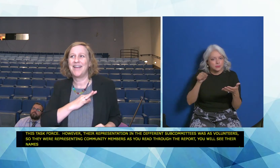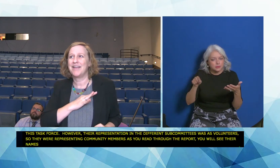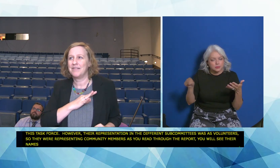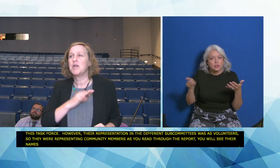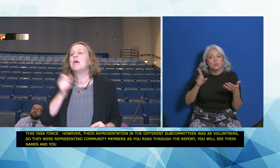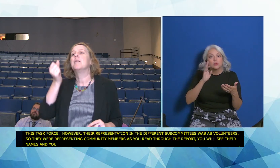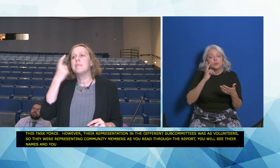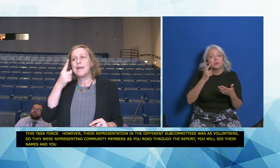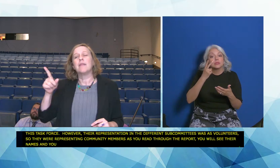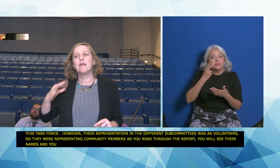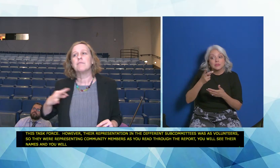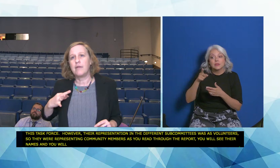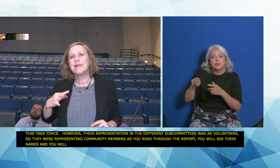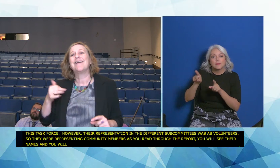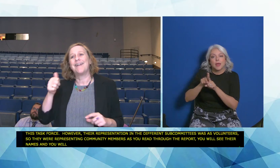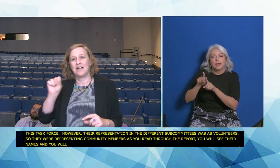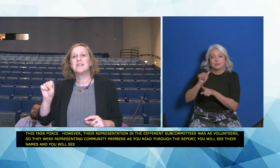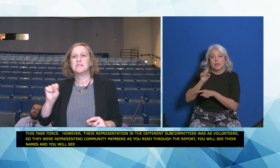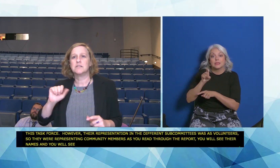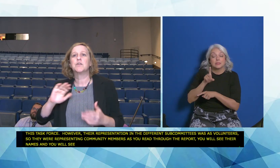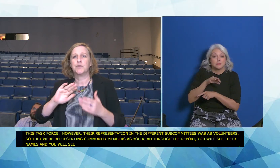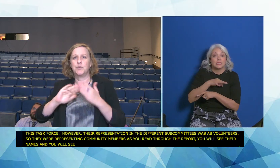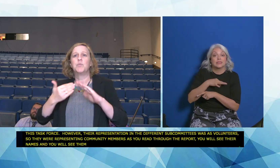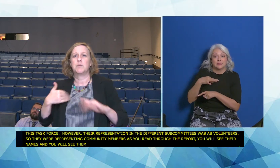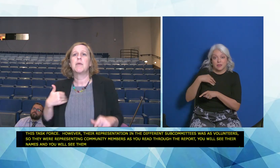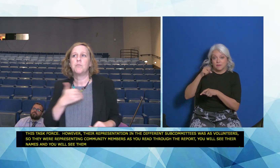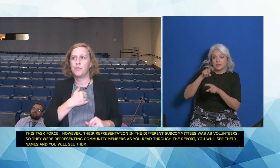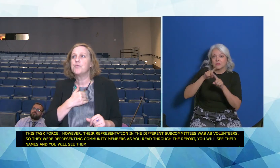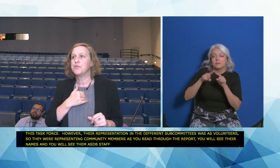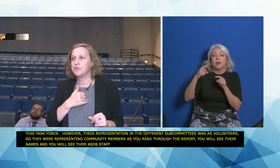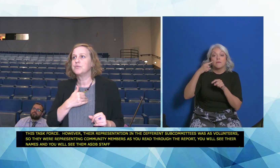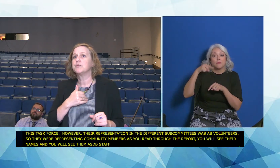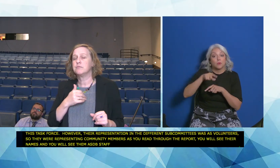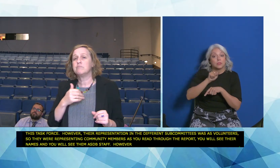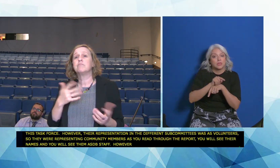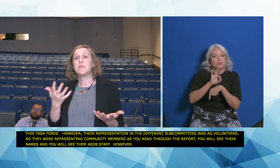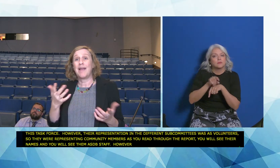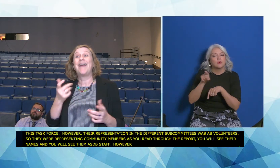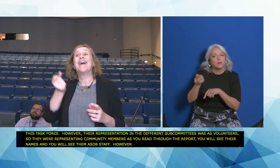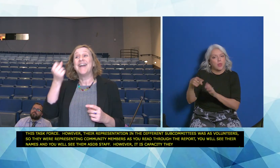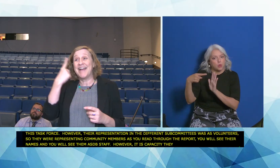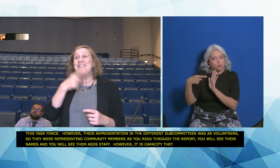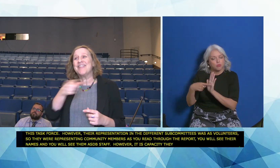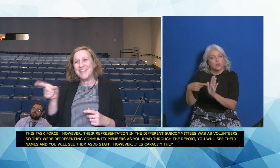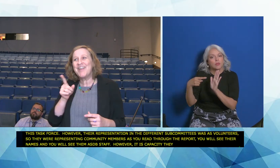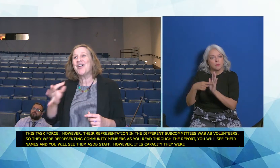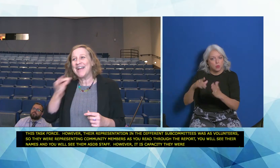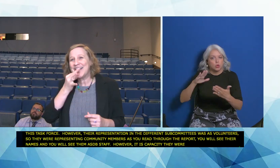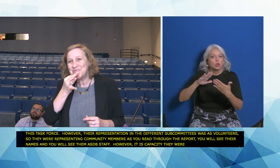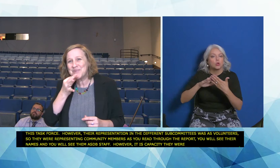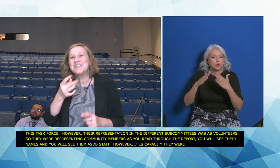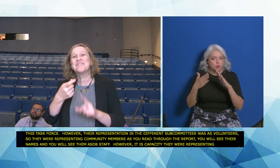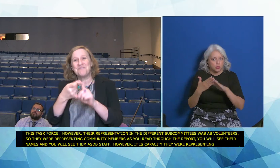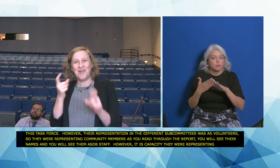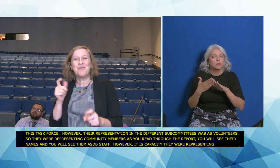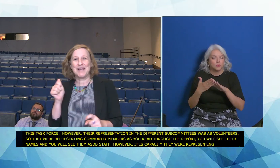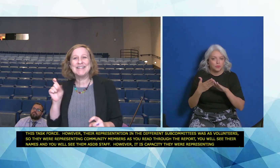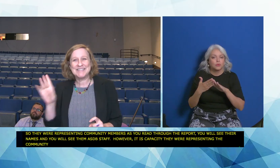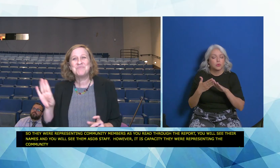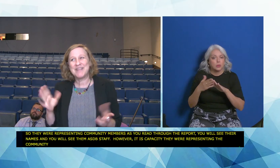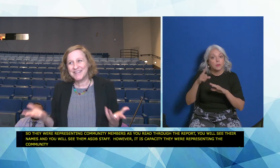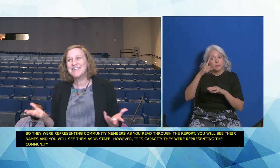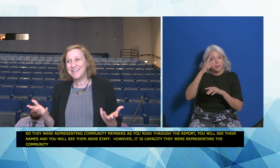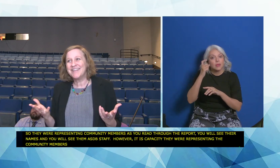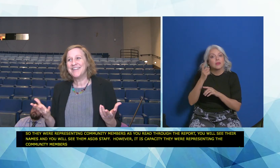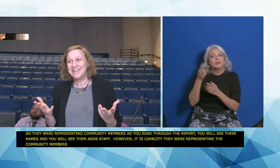them as ASDB staff. However, in this capacity, they were representing representing the community members because